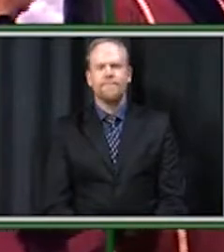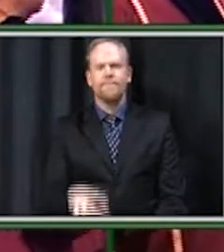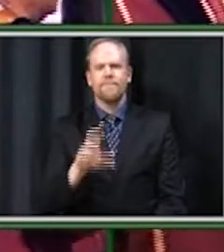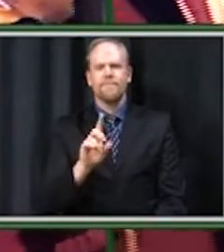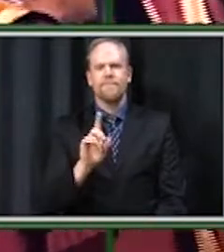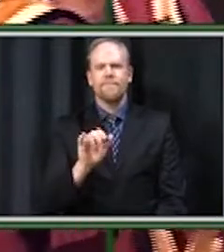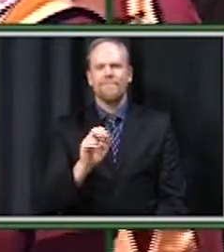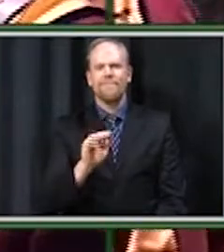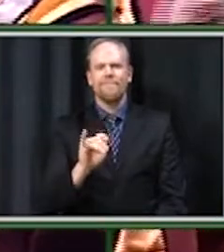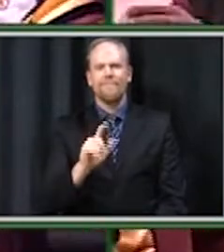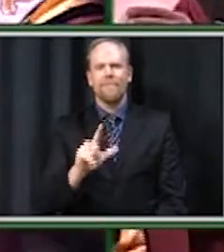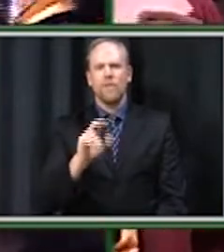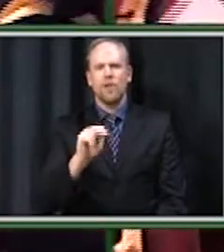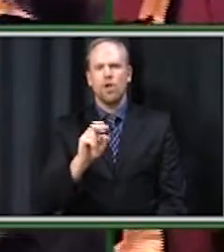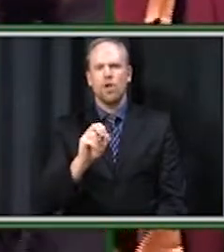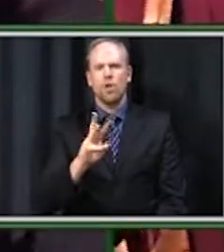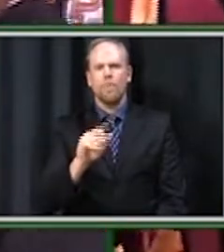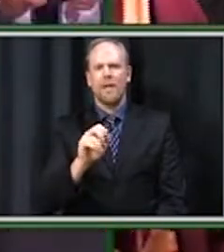Daniel Newman.